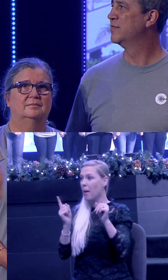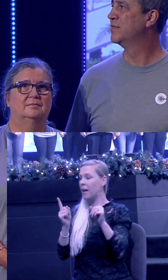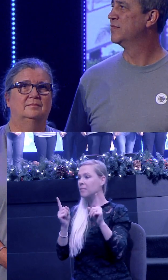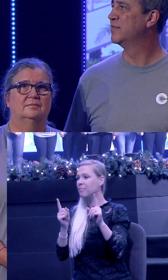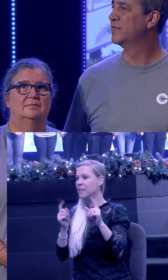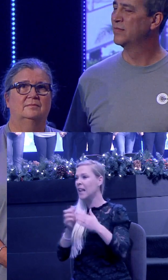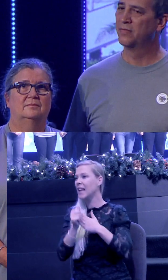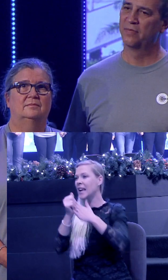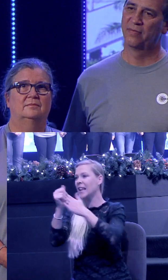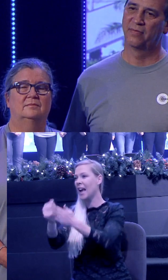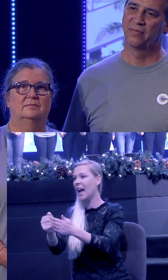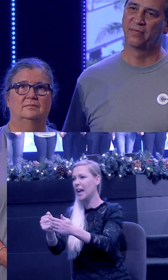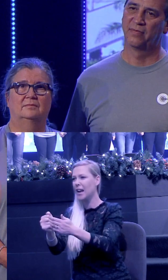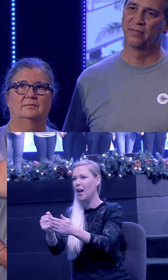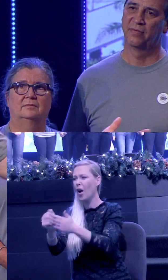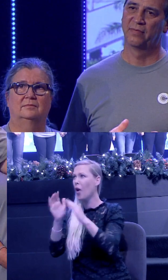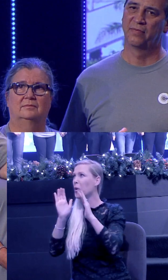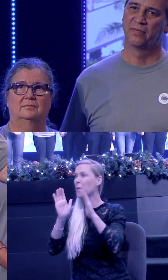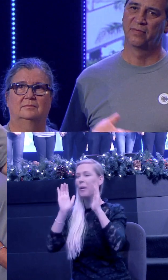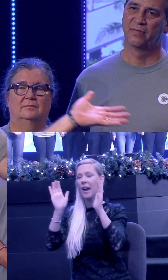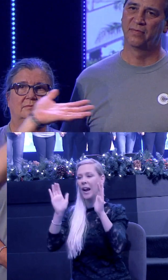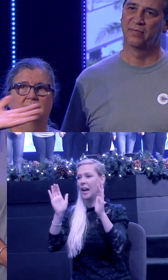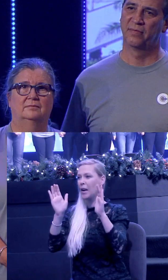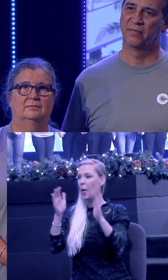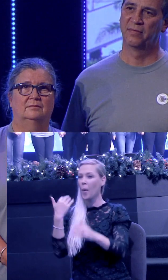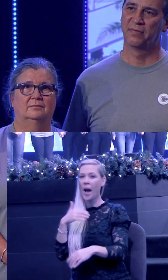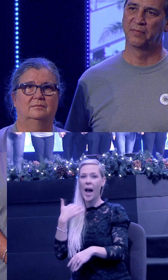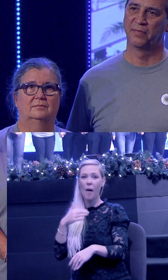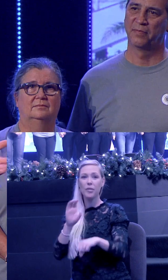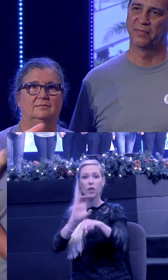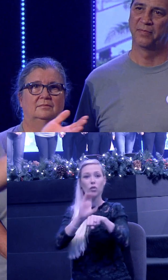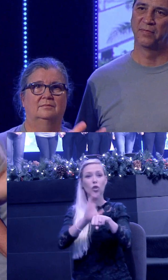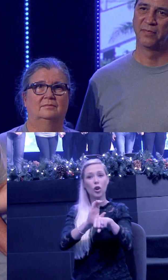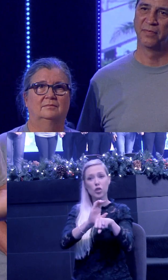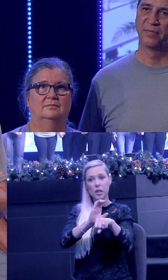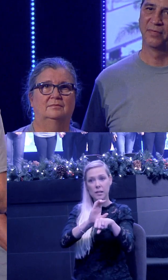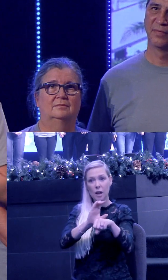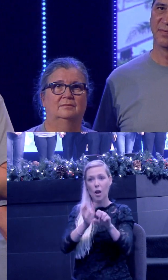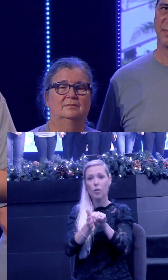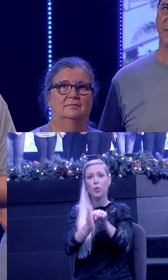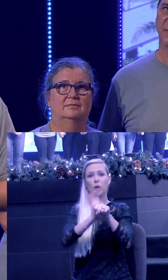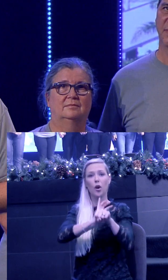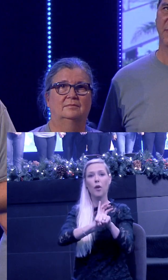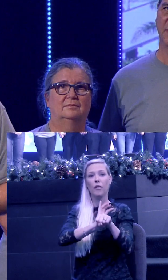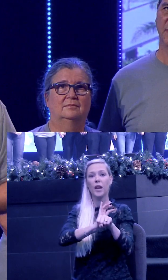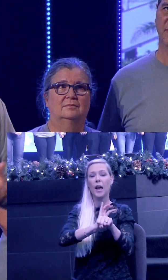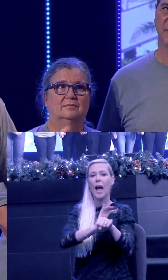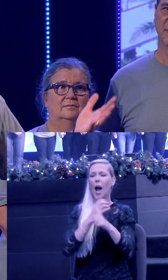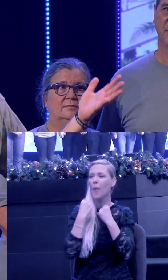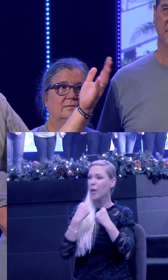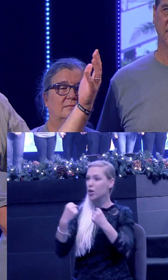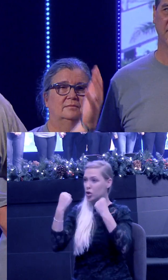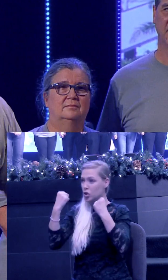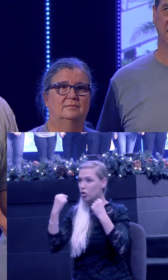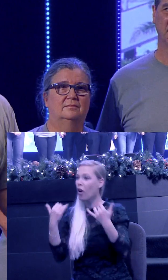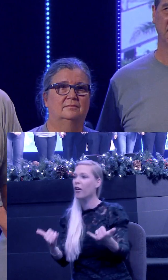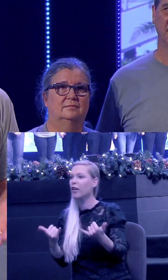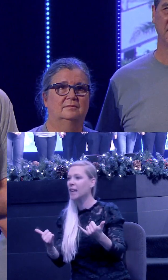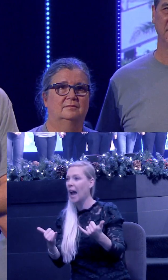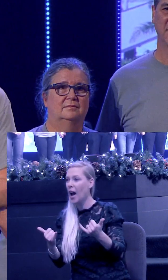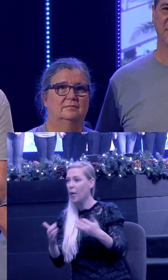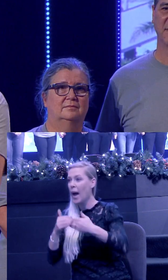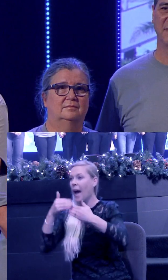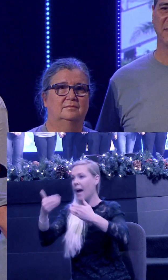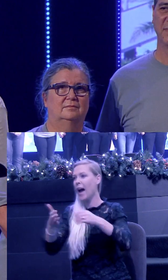through that so remarkably well. And here our church is. We've come out of COVID, and we're stronger than we were before COVID. And it's amazing. It